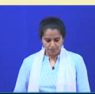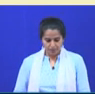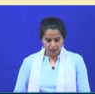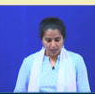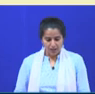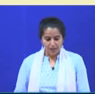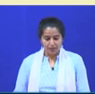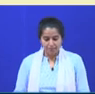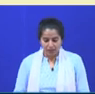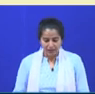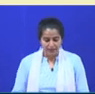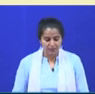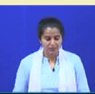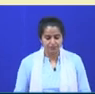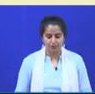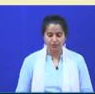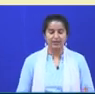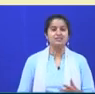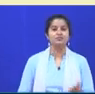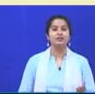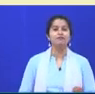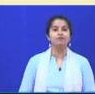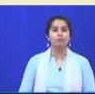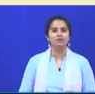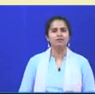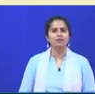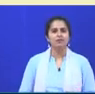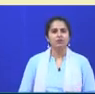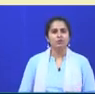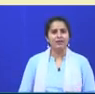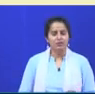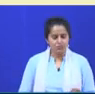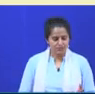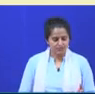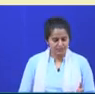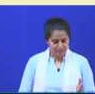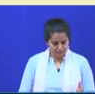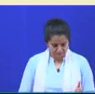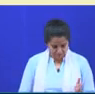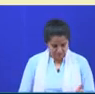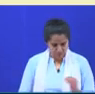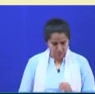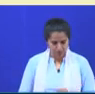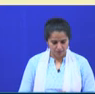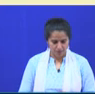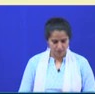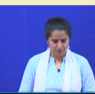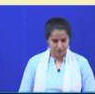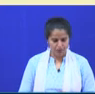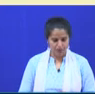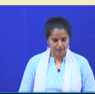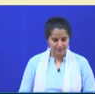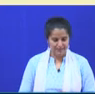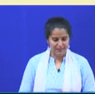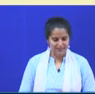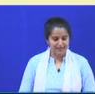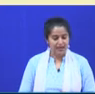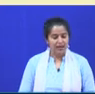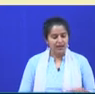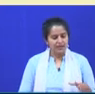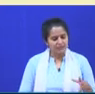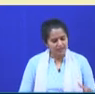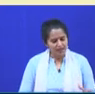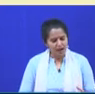So, another for the case of the informal, you can use this particular case